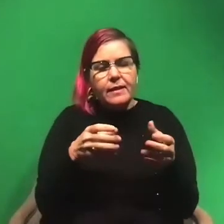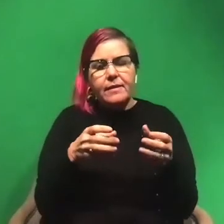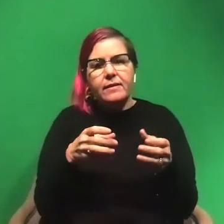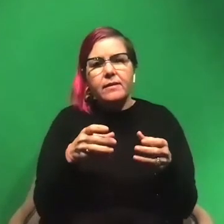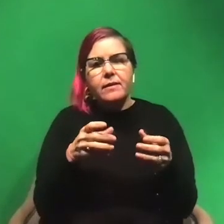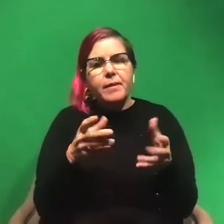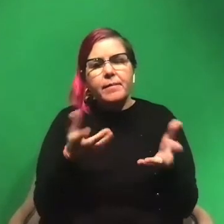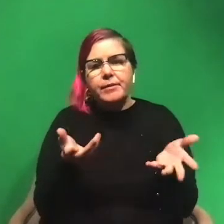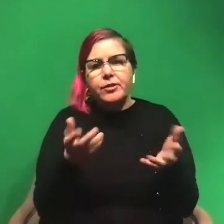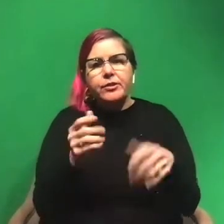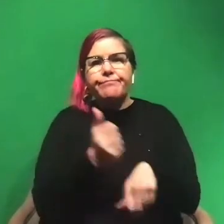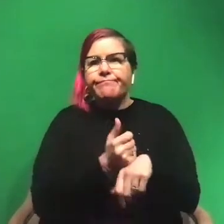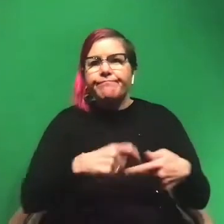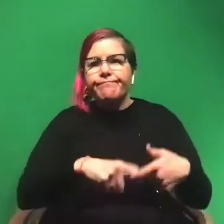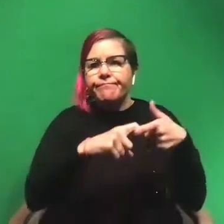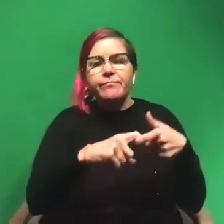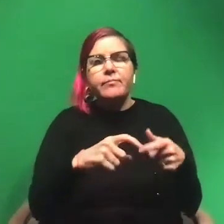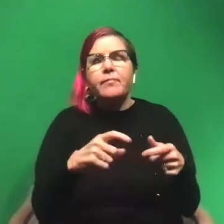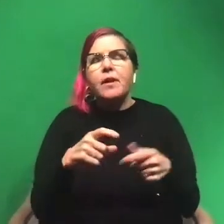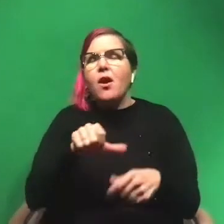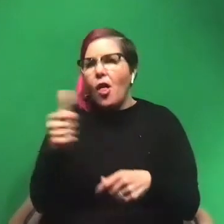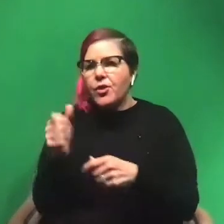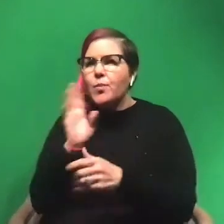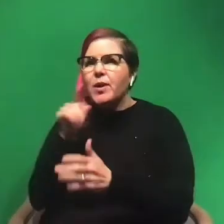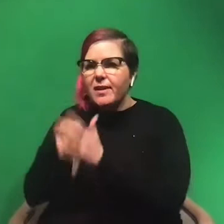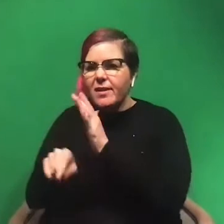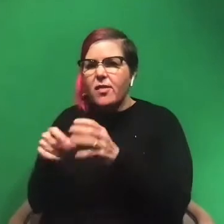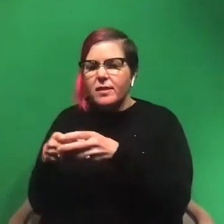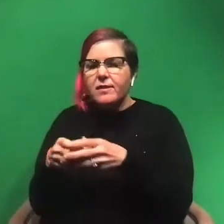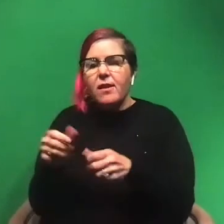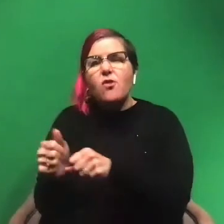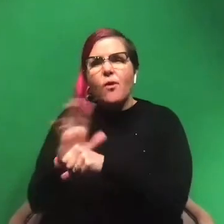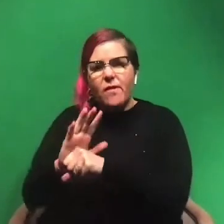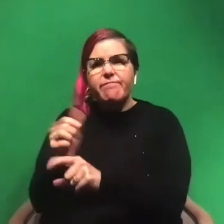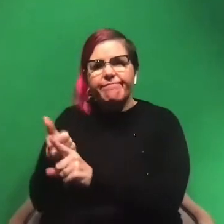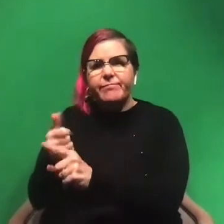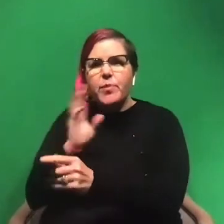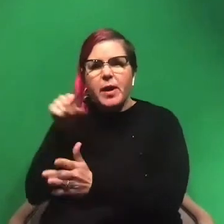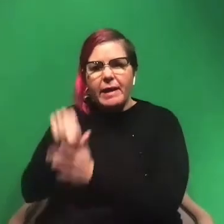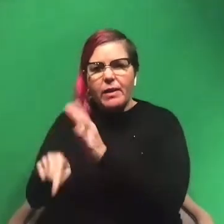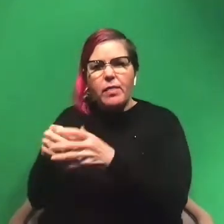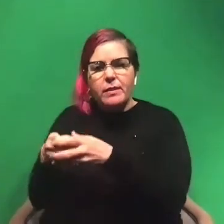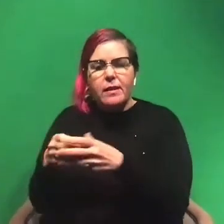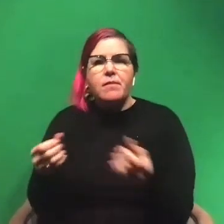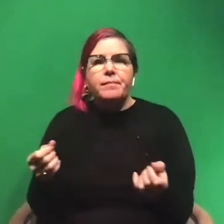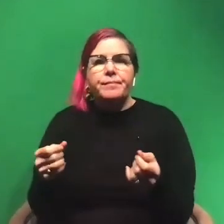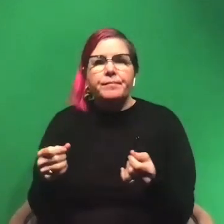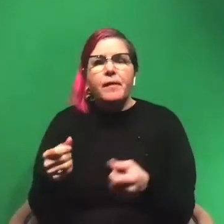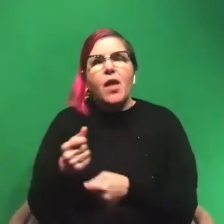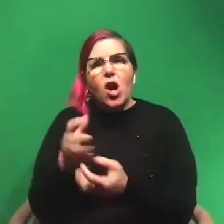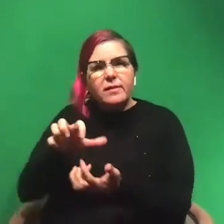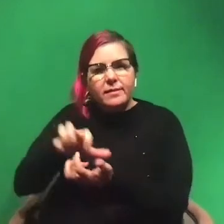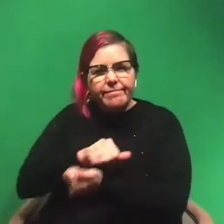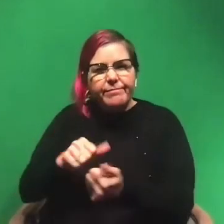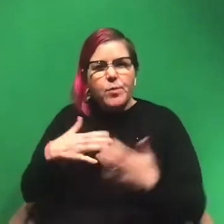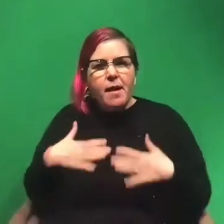for example, there's some viruses that kill a cell. You can imagine coronavirus is one of those. And by doing so, it causes damage to our bodies,